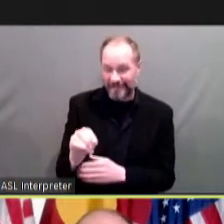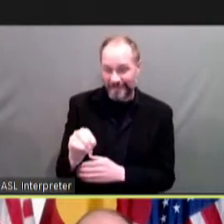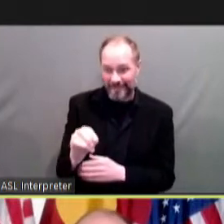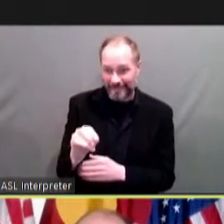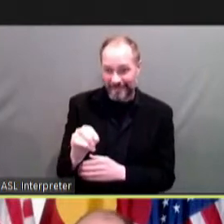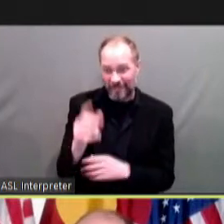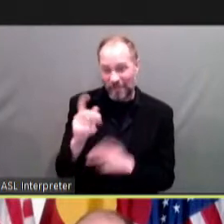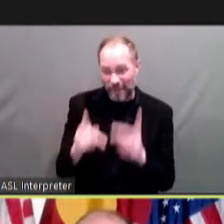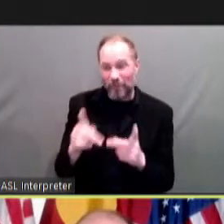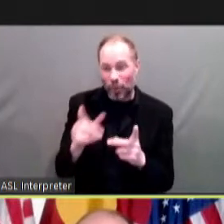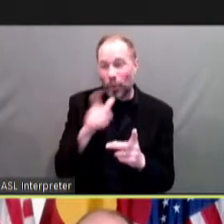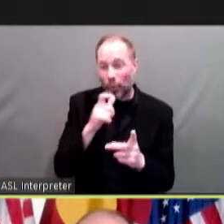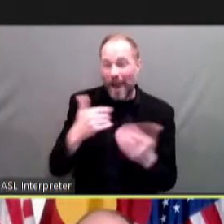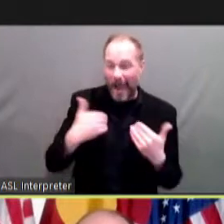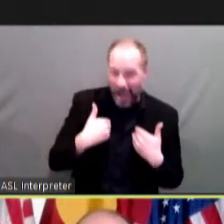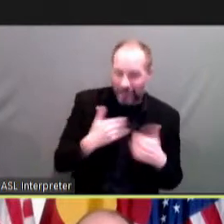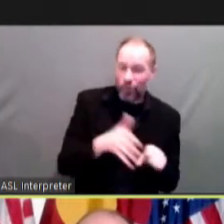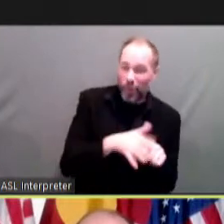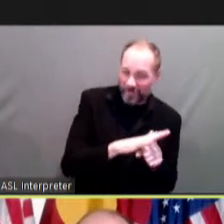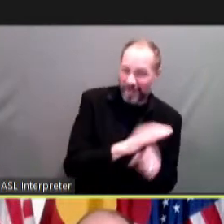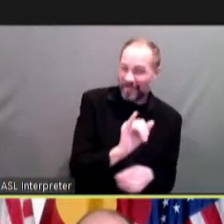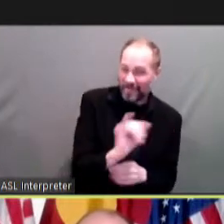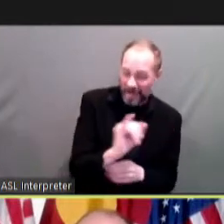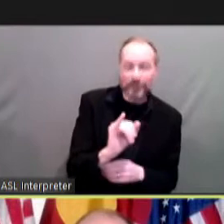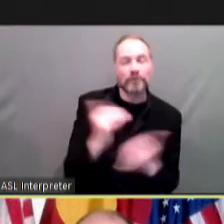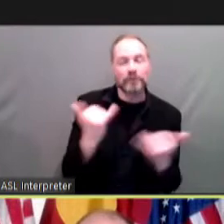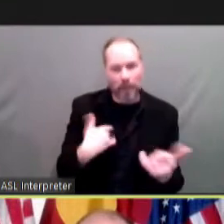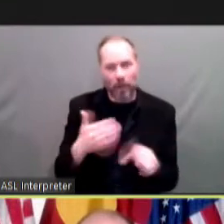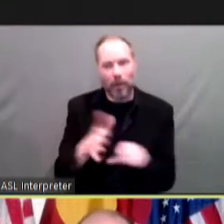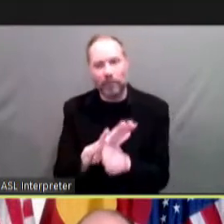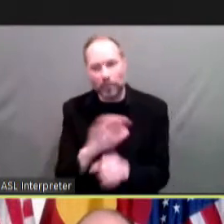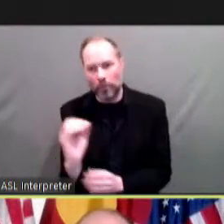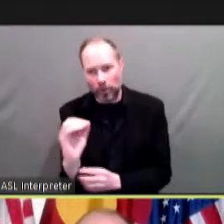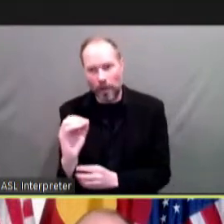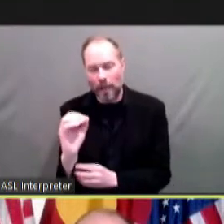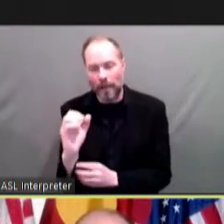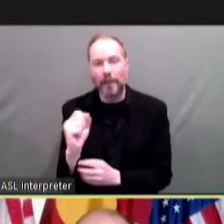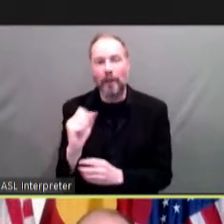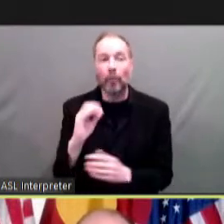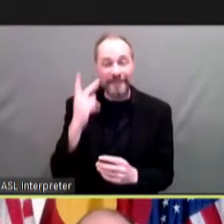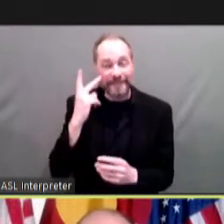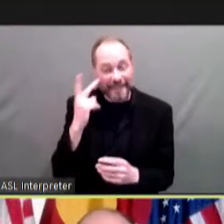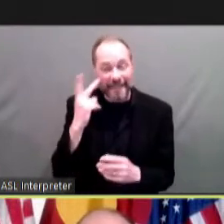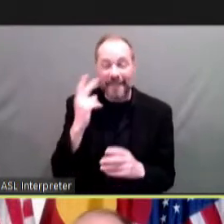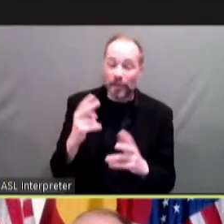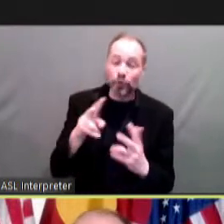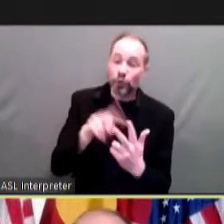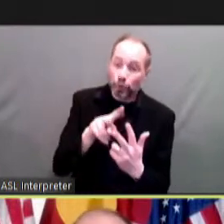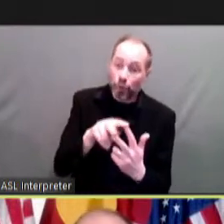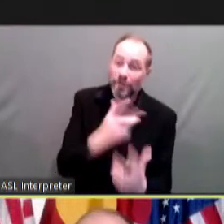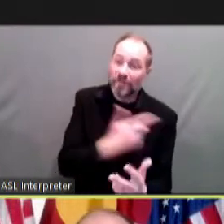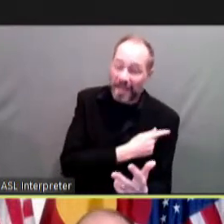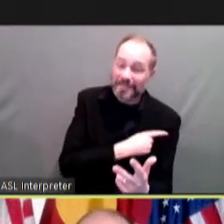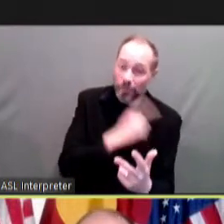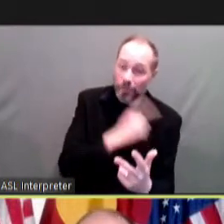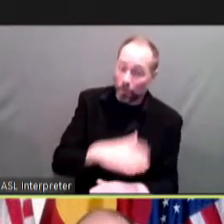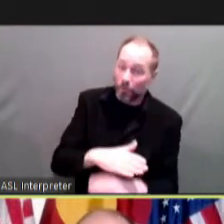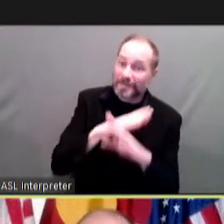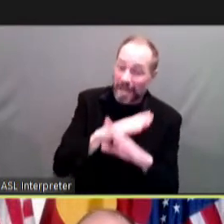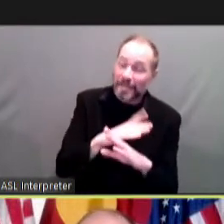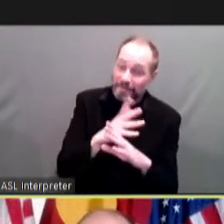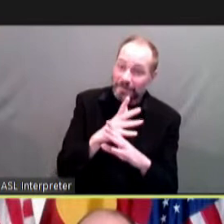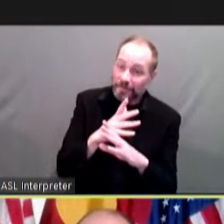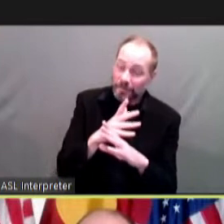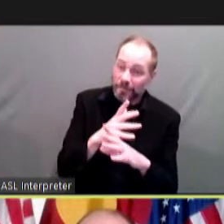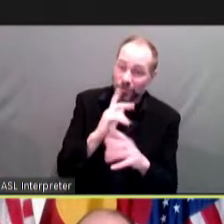by now. Having 3 doses of the life-saving vaccine protects you very well. 2 doses protects you some degree against